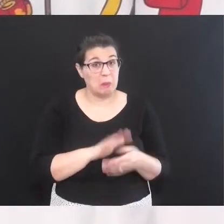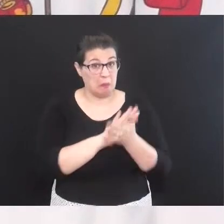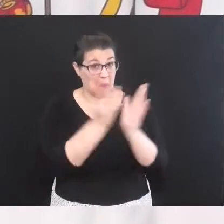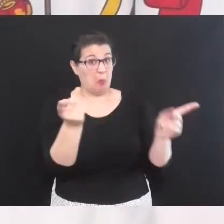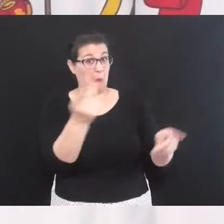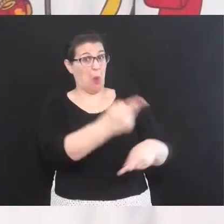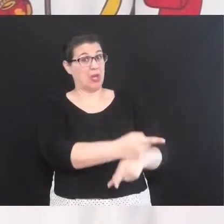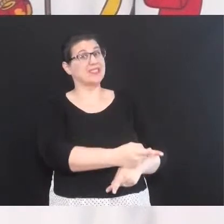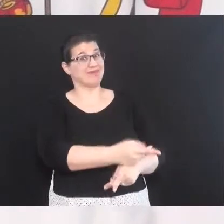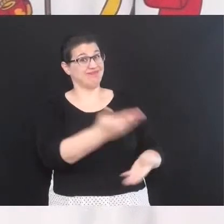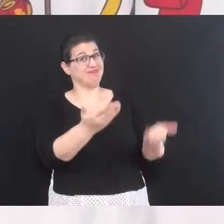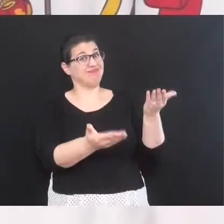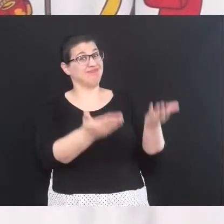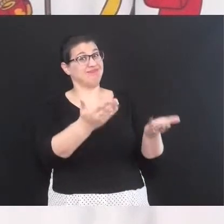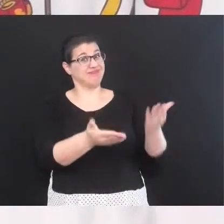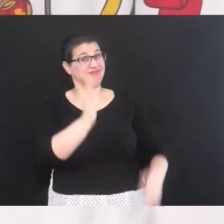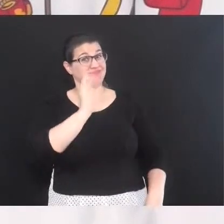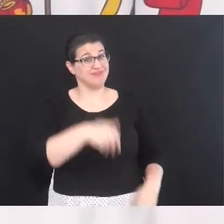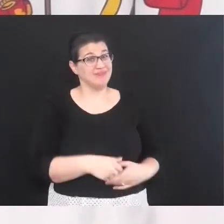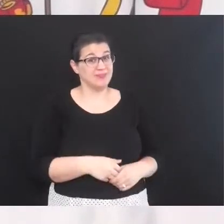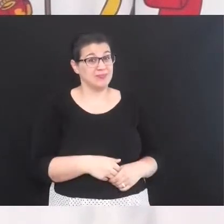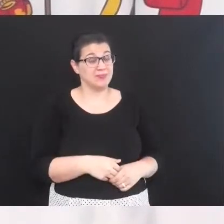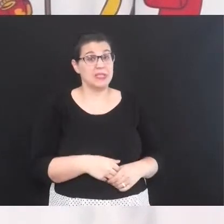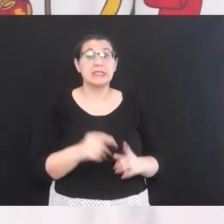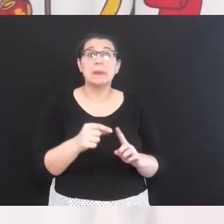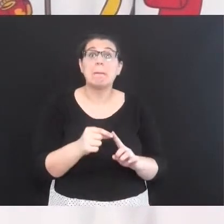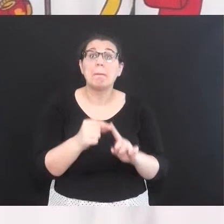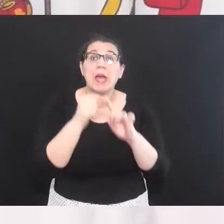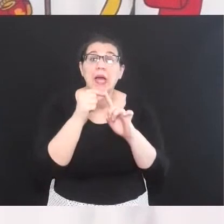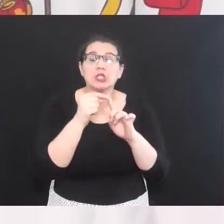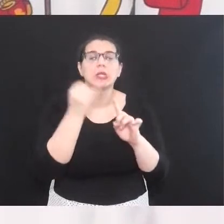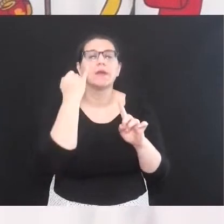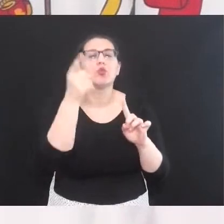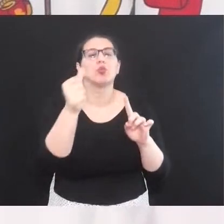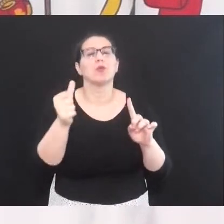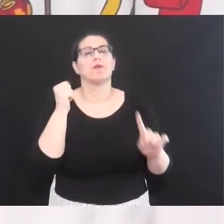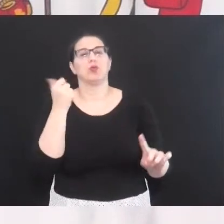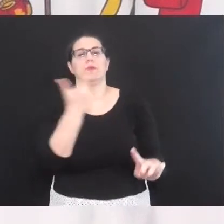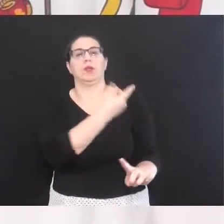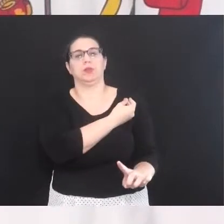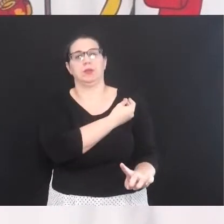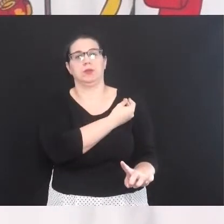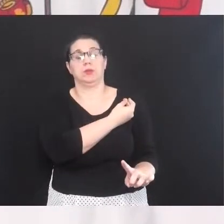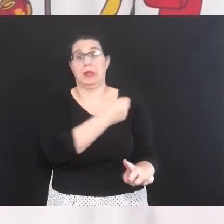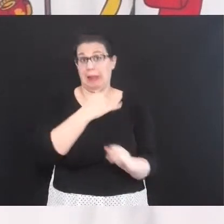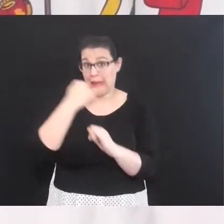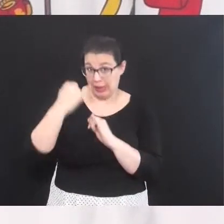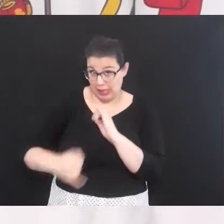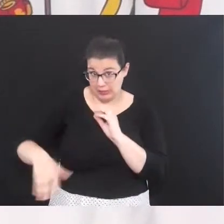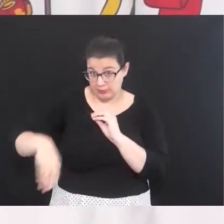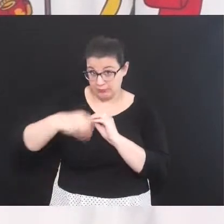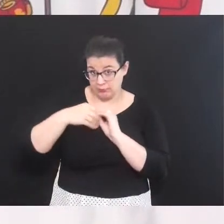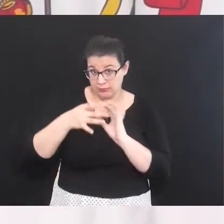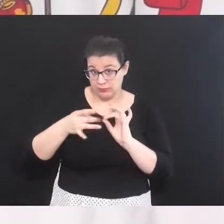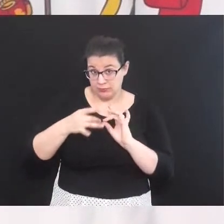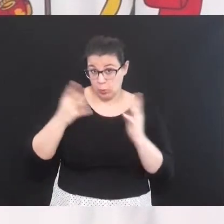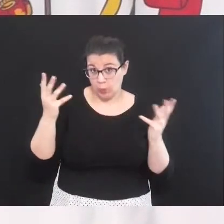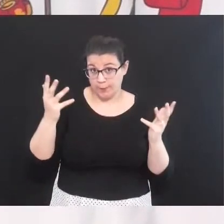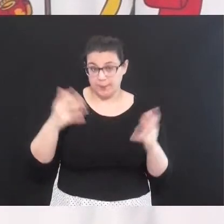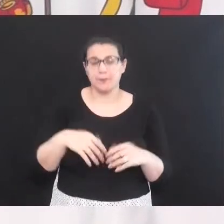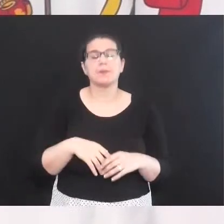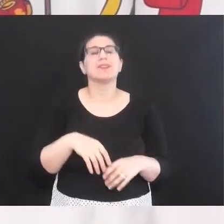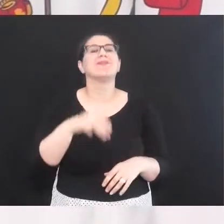there, especially if we don't get vaccinated. And the last thing I'd tell you is just this.